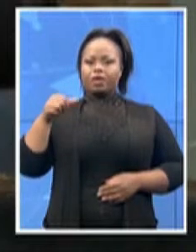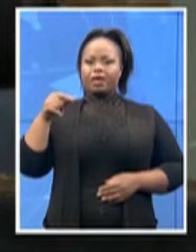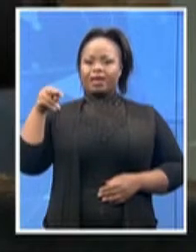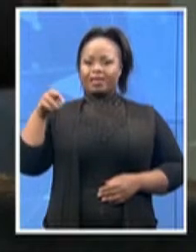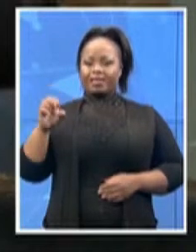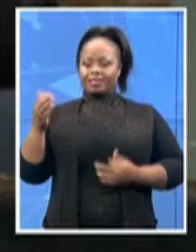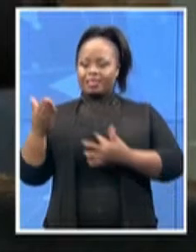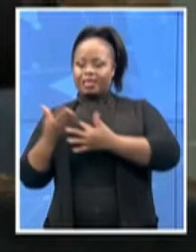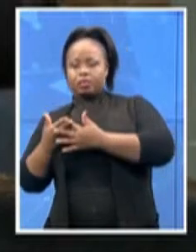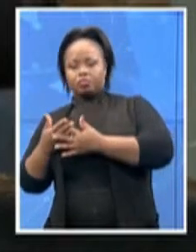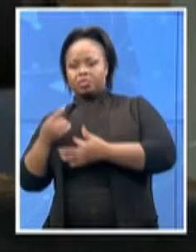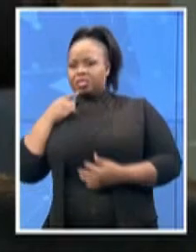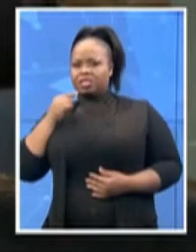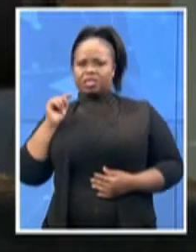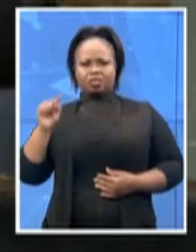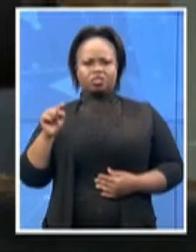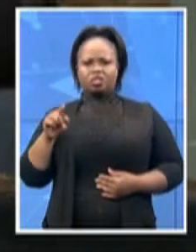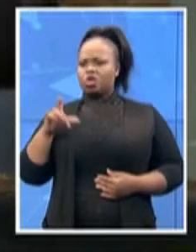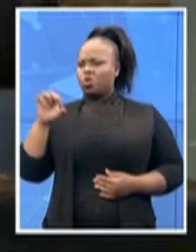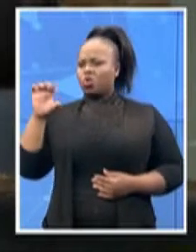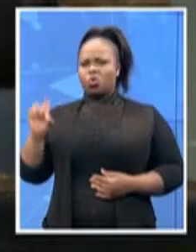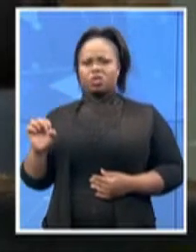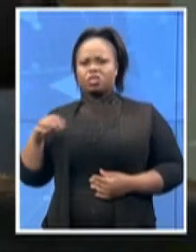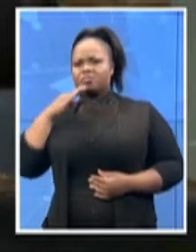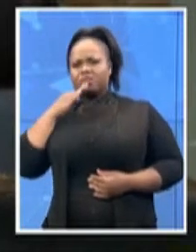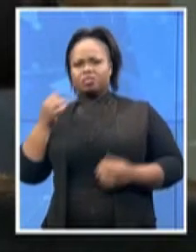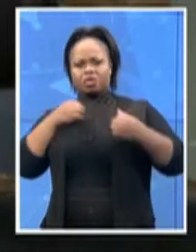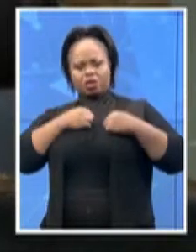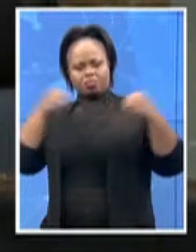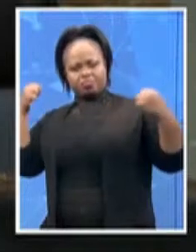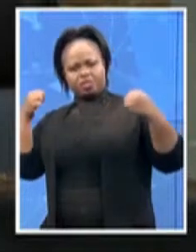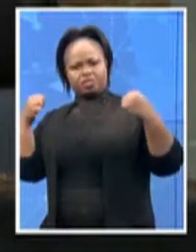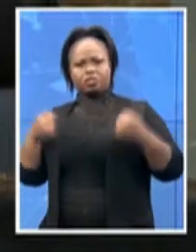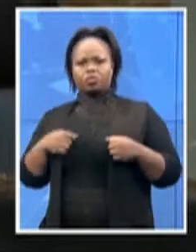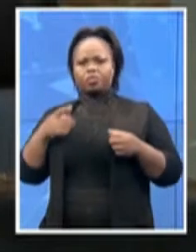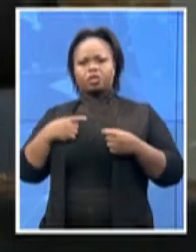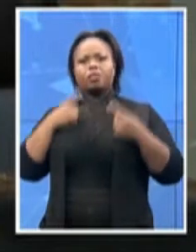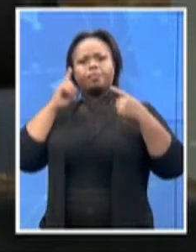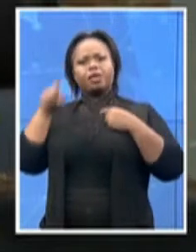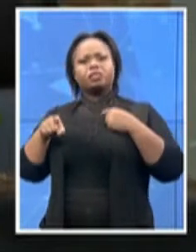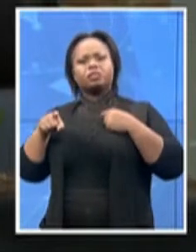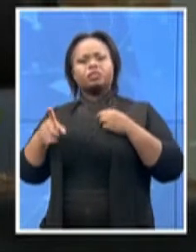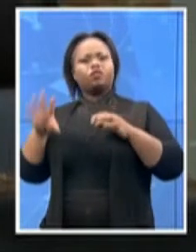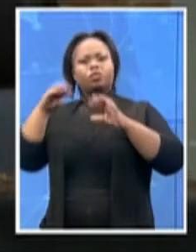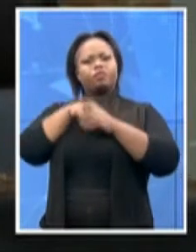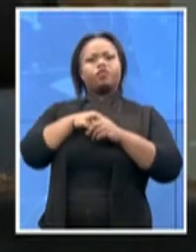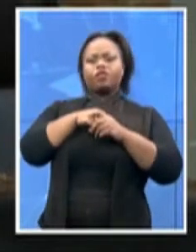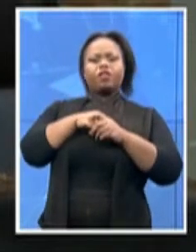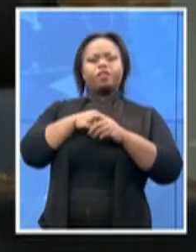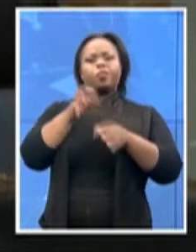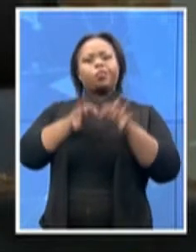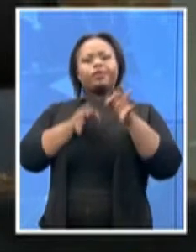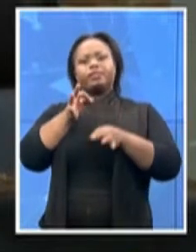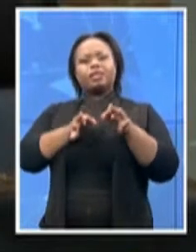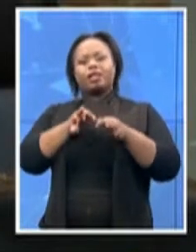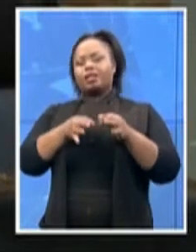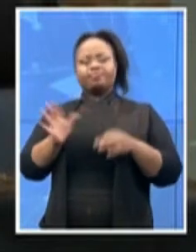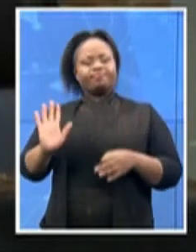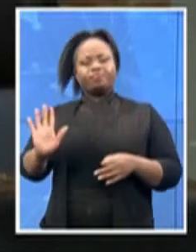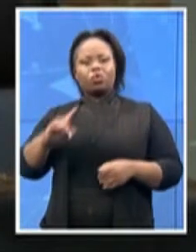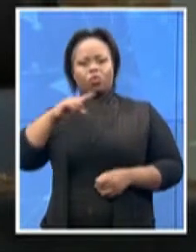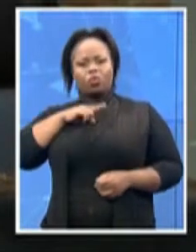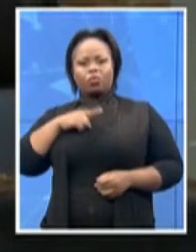of donations made to political parties, it should have decided the constitutional challenge mounted